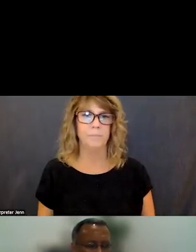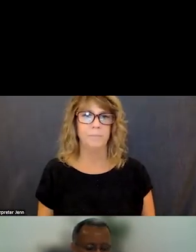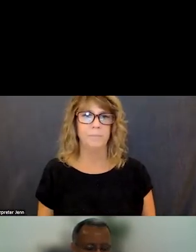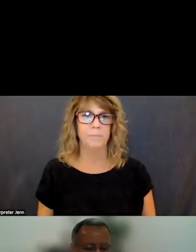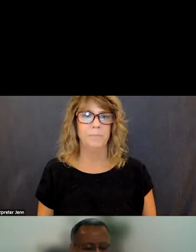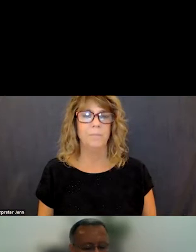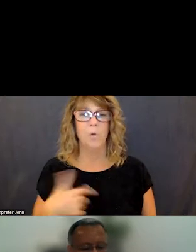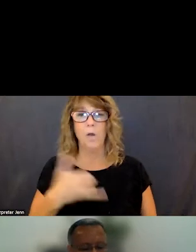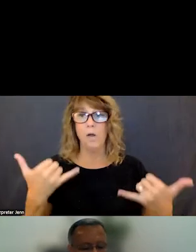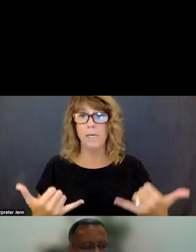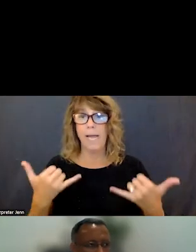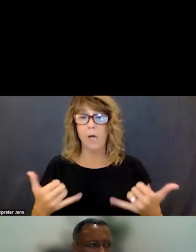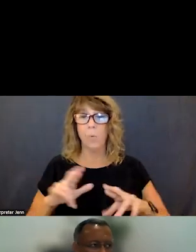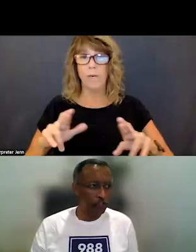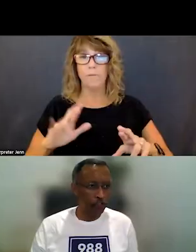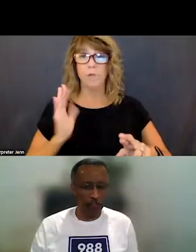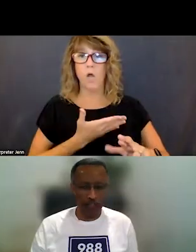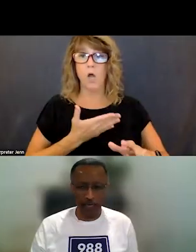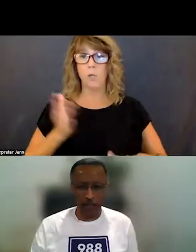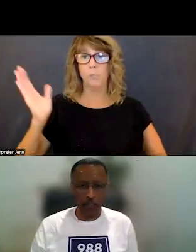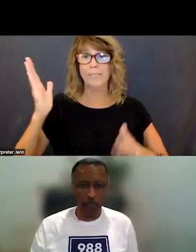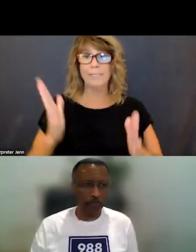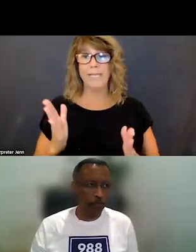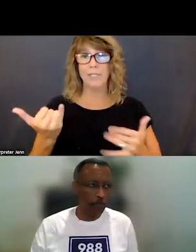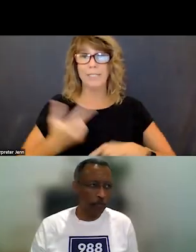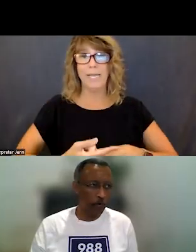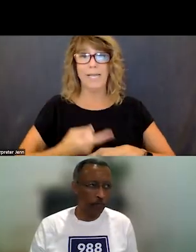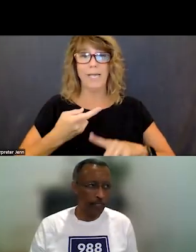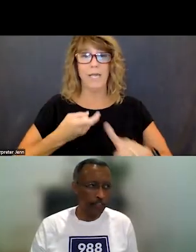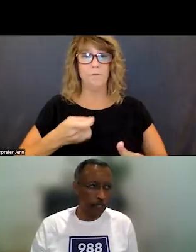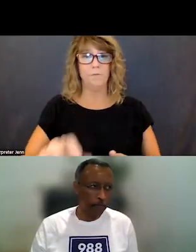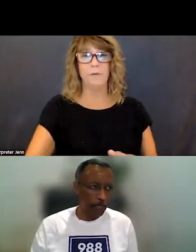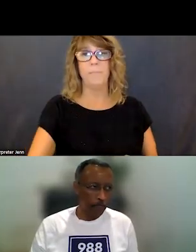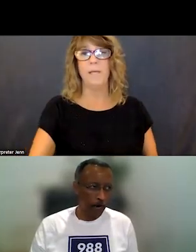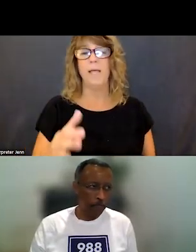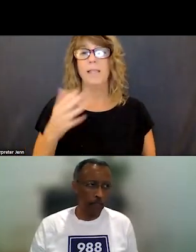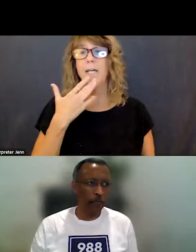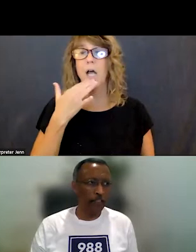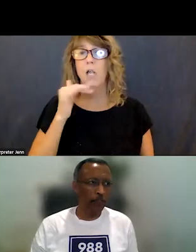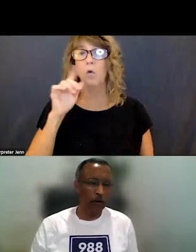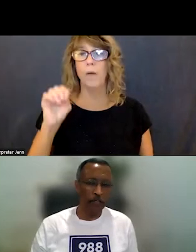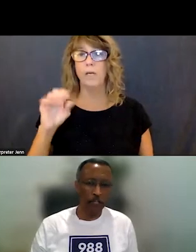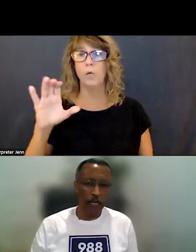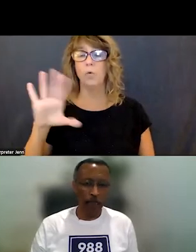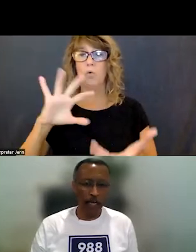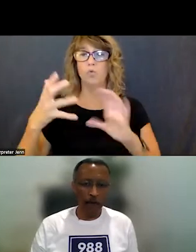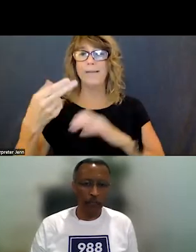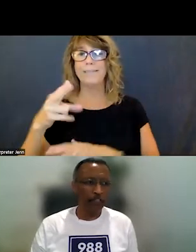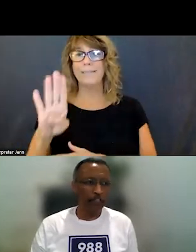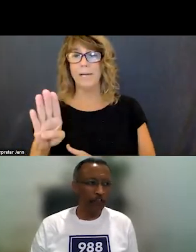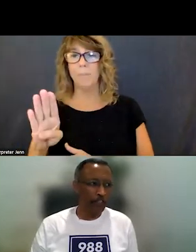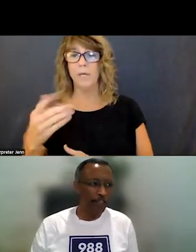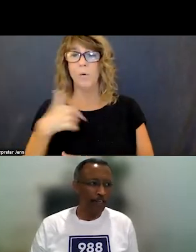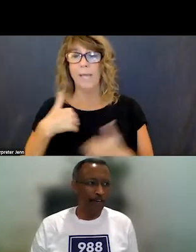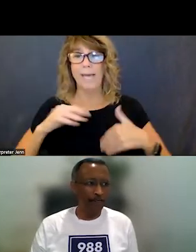And we are now ready for our feature presentation of today, and it's coming from the Colorado Crisis Hub, the Rocky Mountain Crisis Partners. And we have with